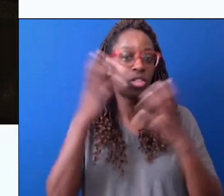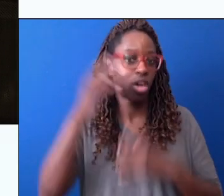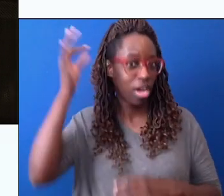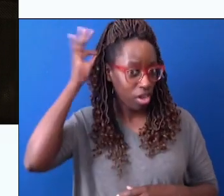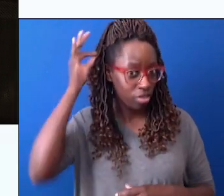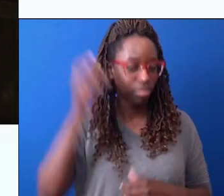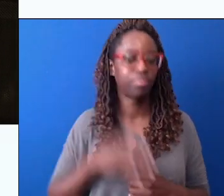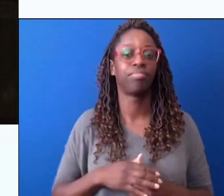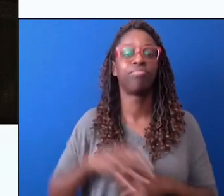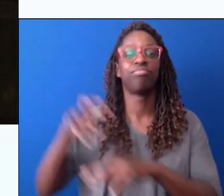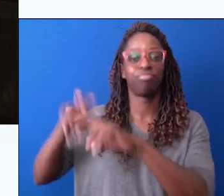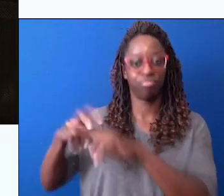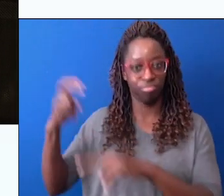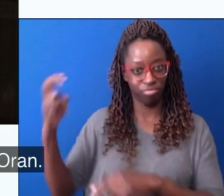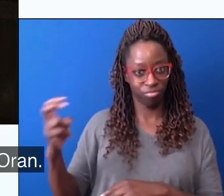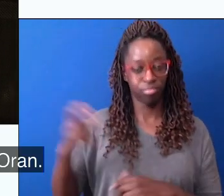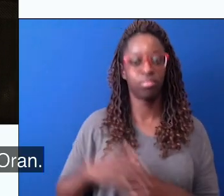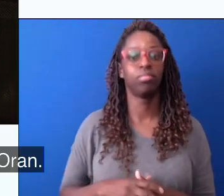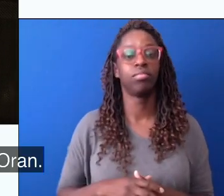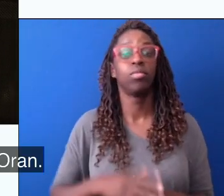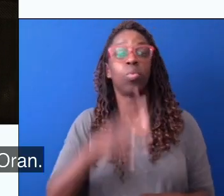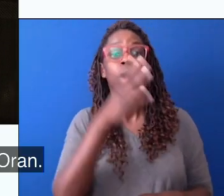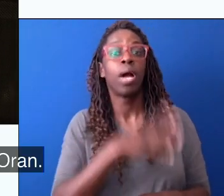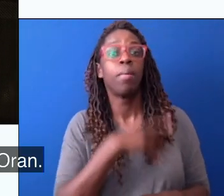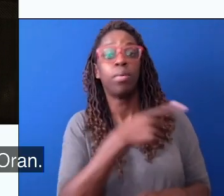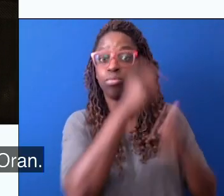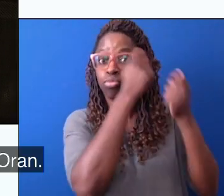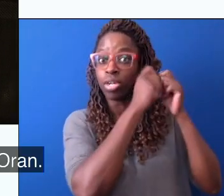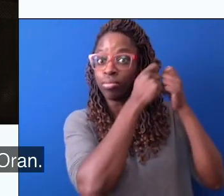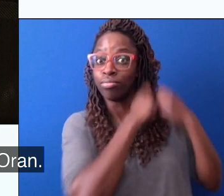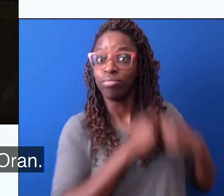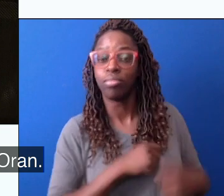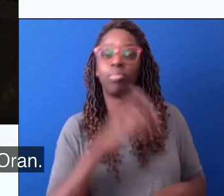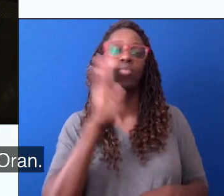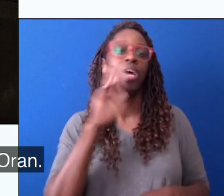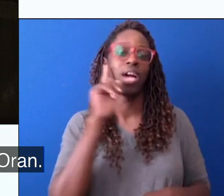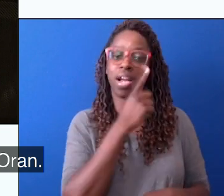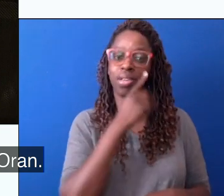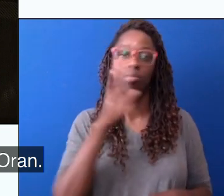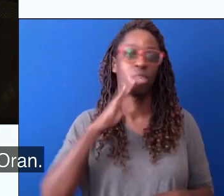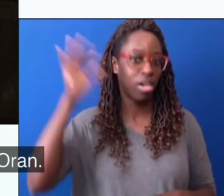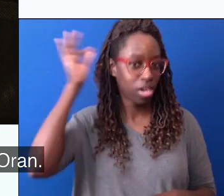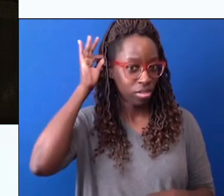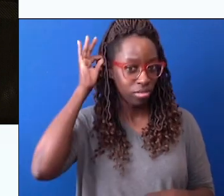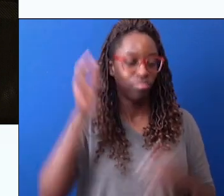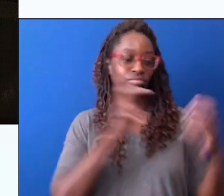Anne, a woman with brown eyes and brown hair worn in a long braid, sits next to Oran.